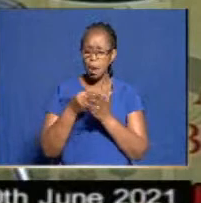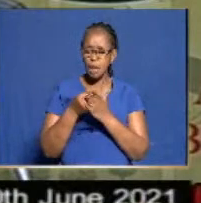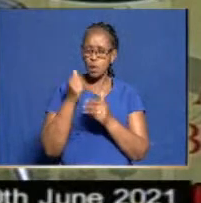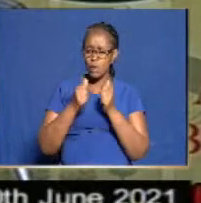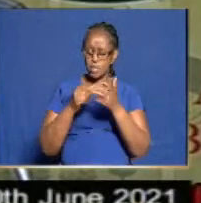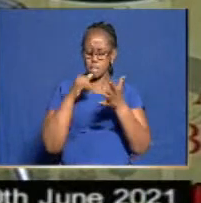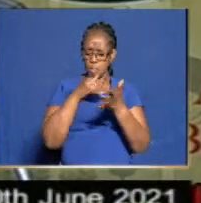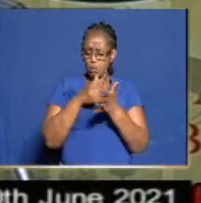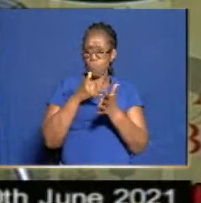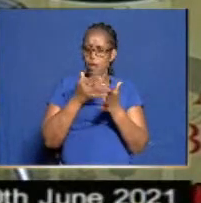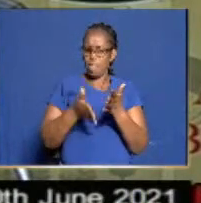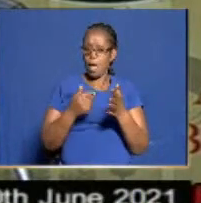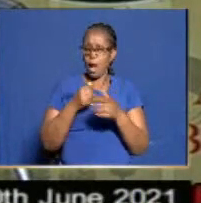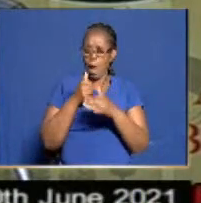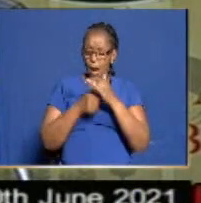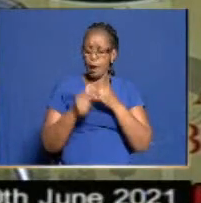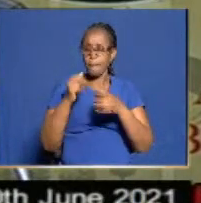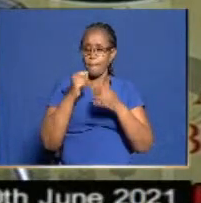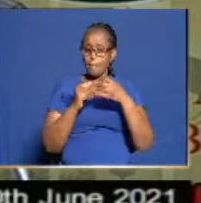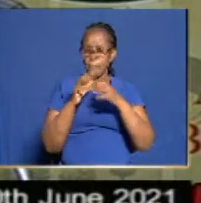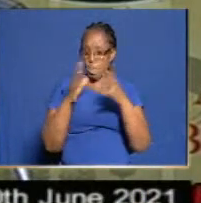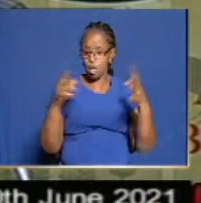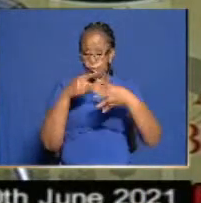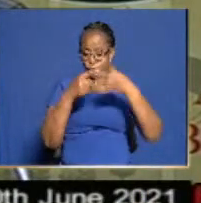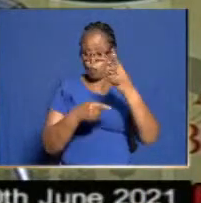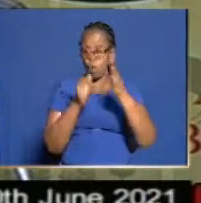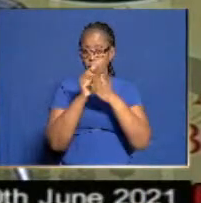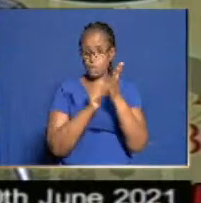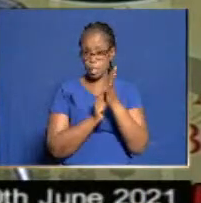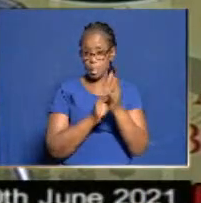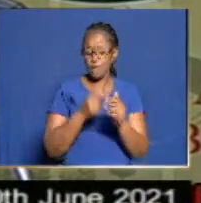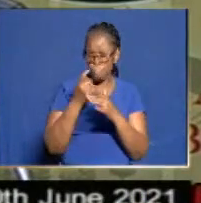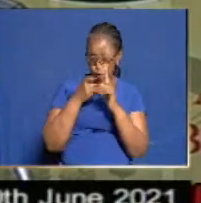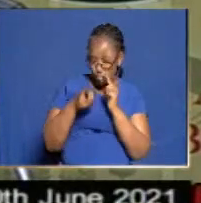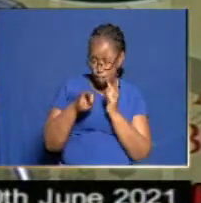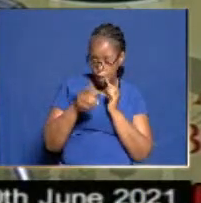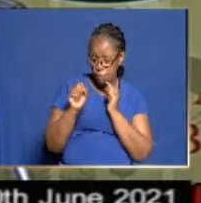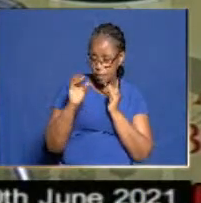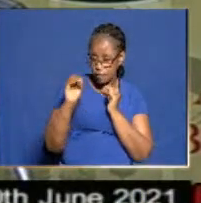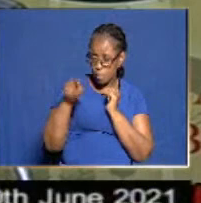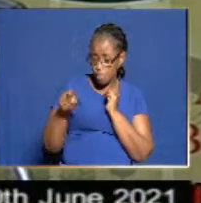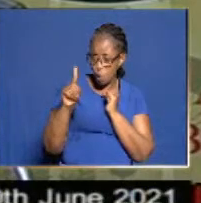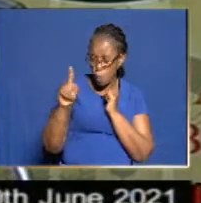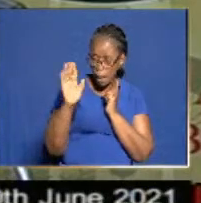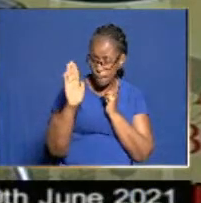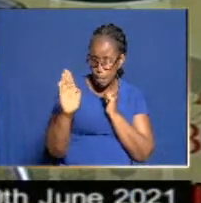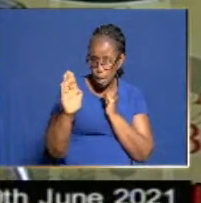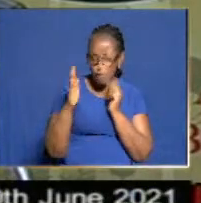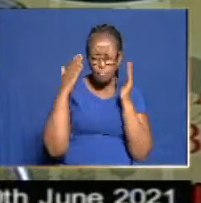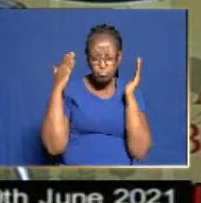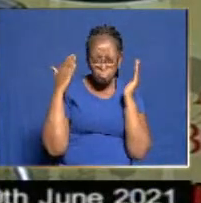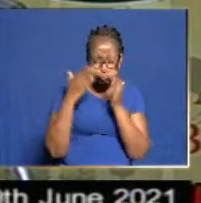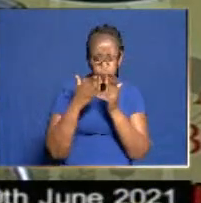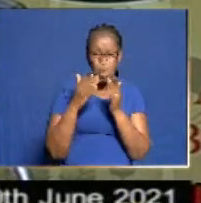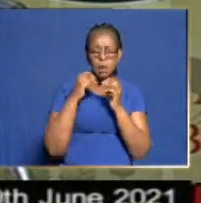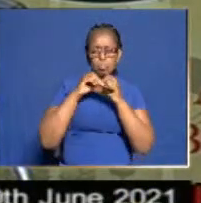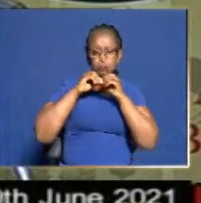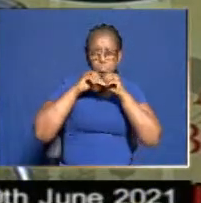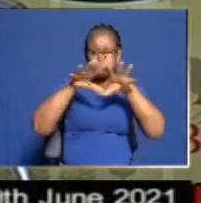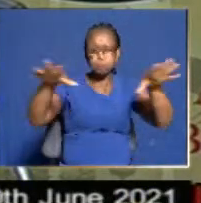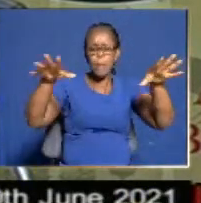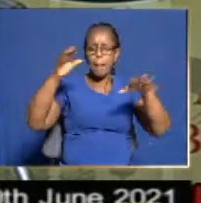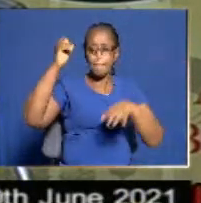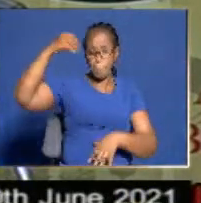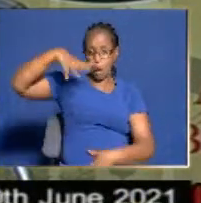initiatives. Out of these, Kenya shilling 50.1 billion will cater for transmission and distribution of power.